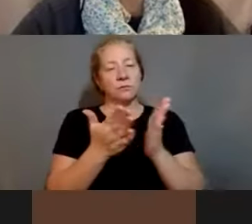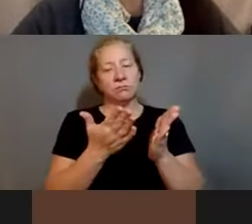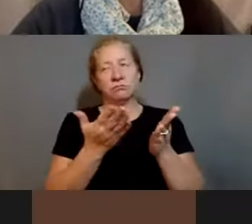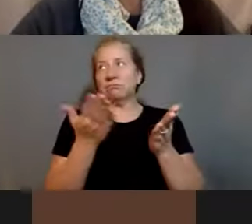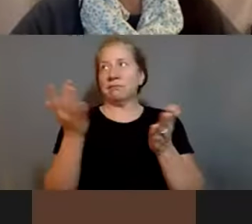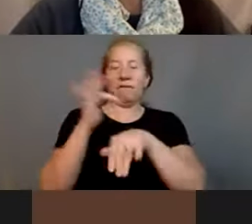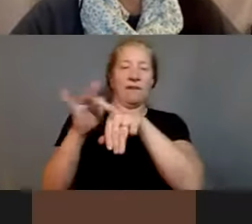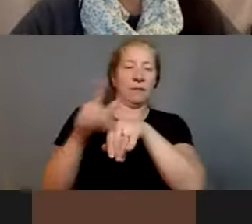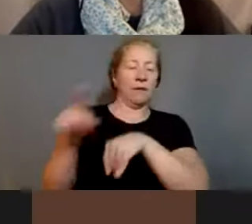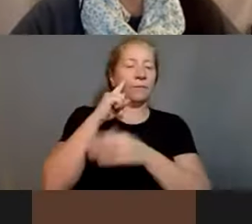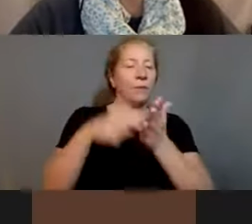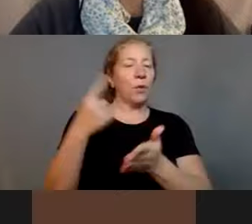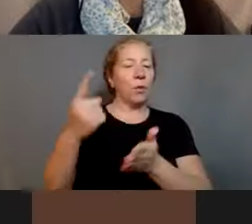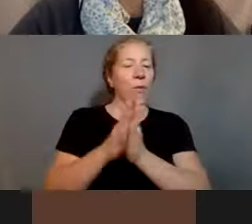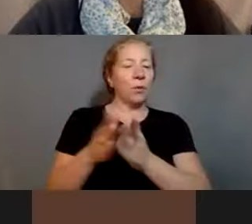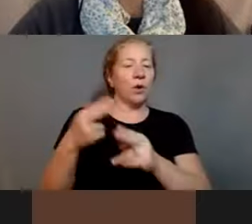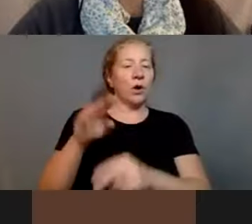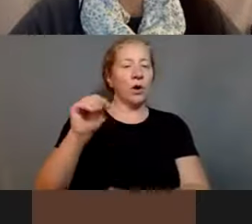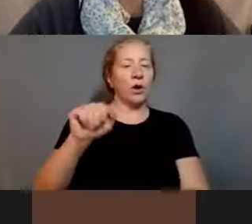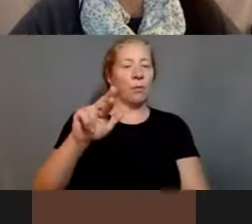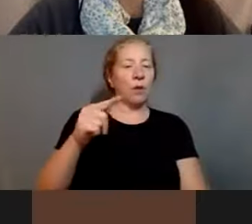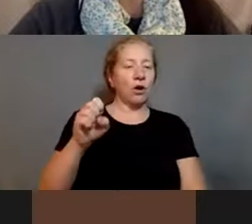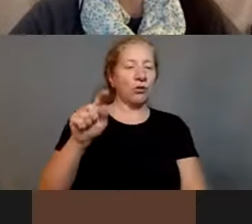There's a book by Margaret Hagerman called White Kids.